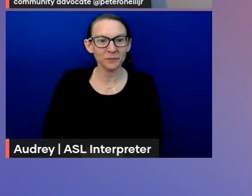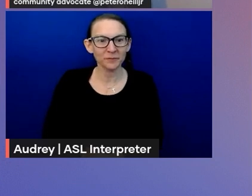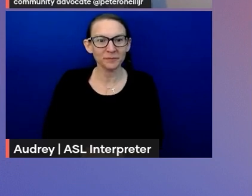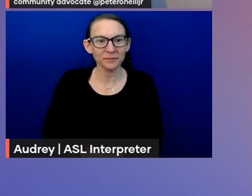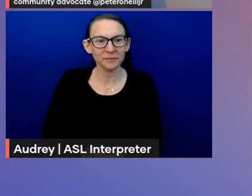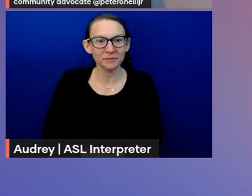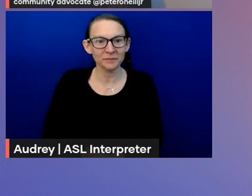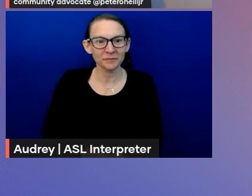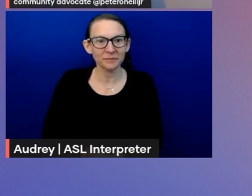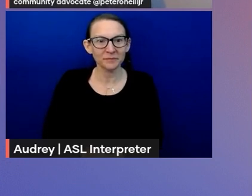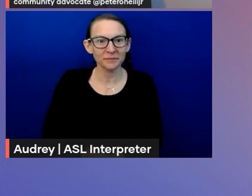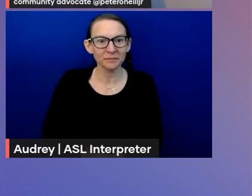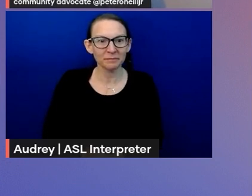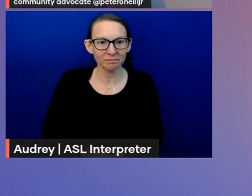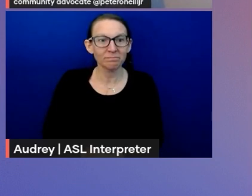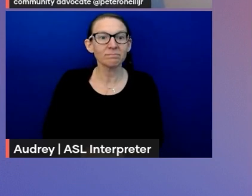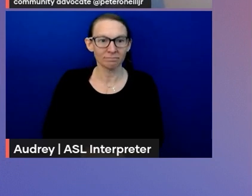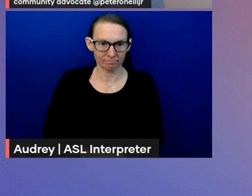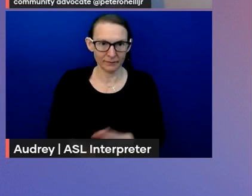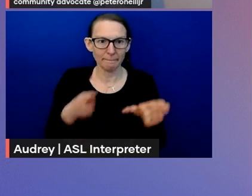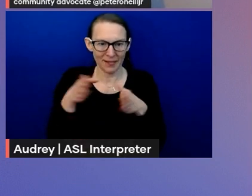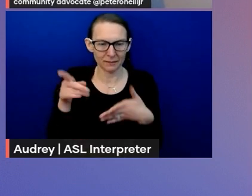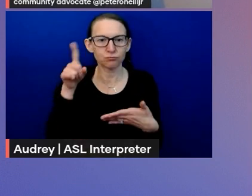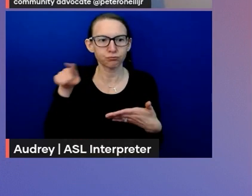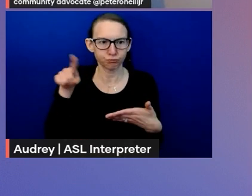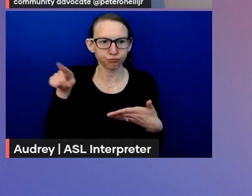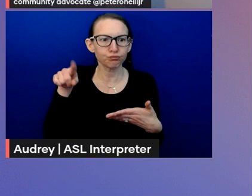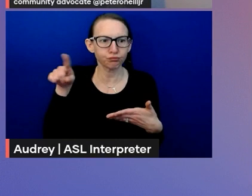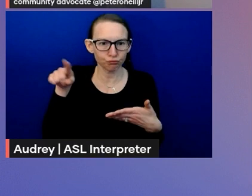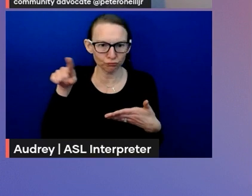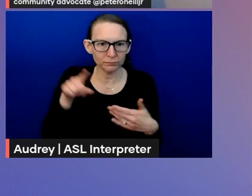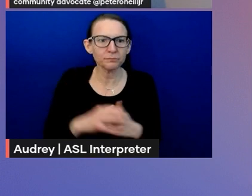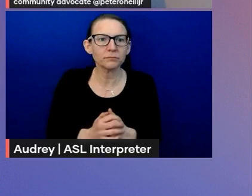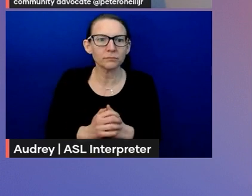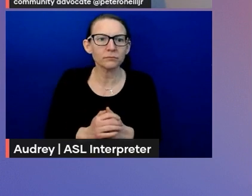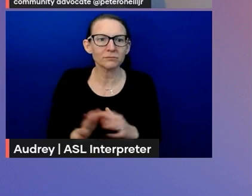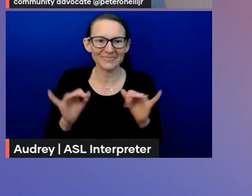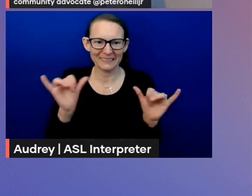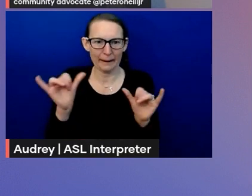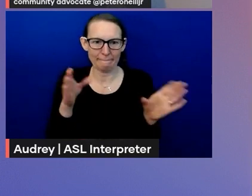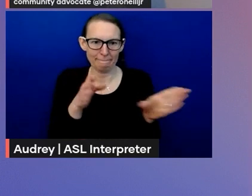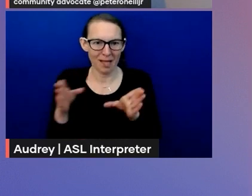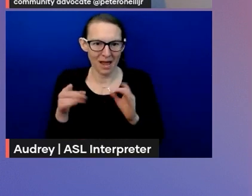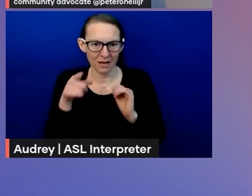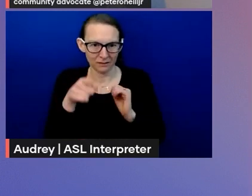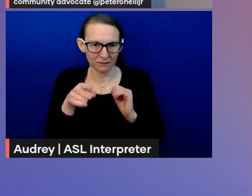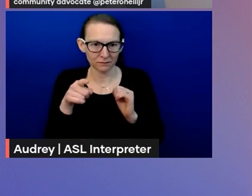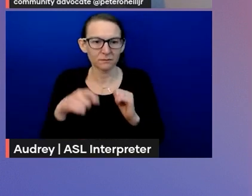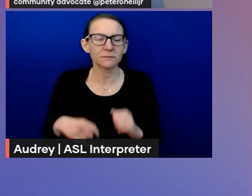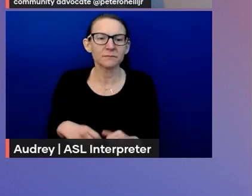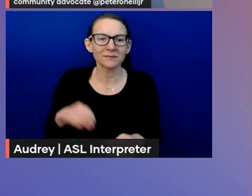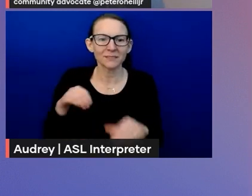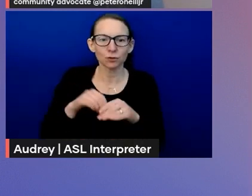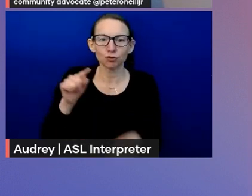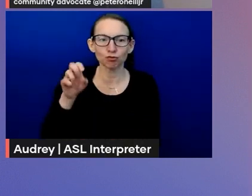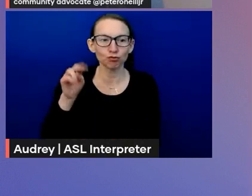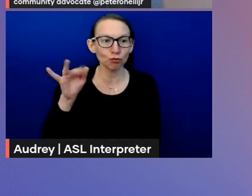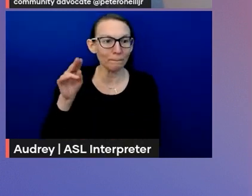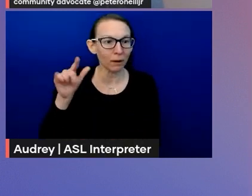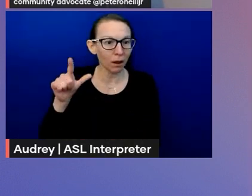Spinning that, the plan is spinning up. Should be the same plan that we see here in our terminal window.